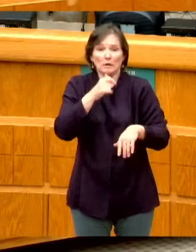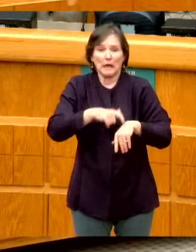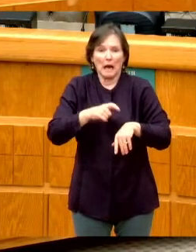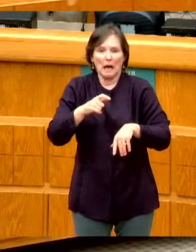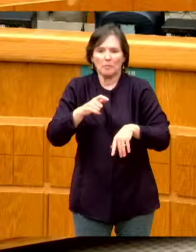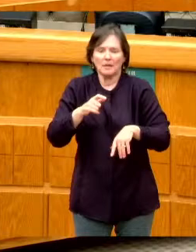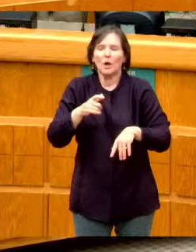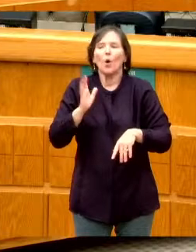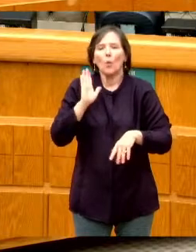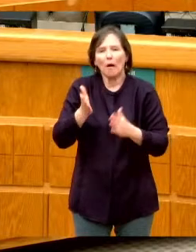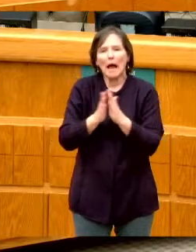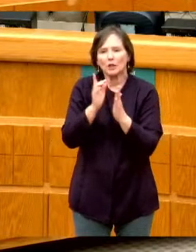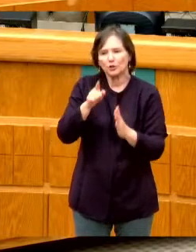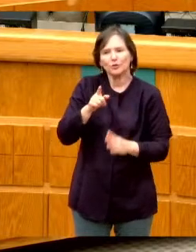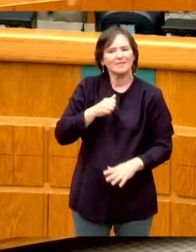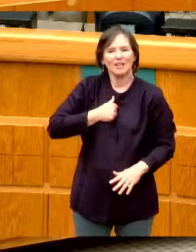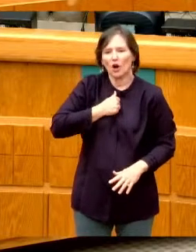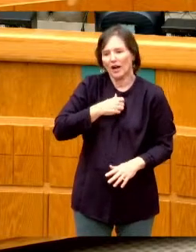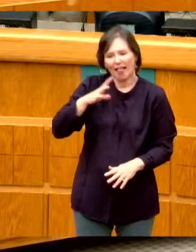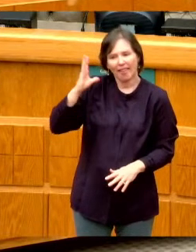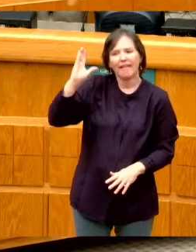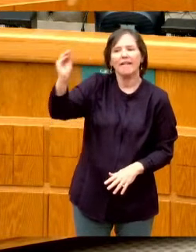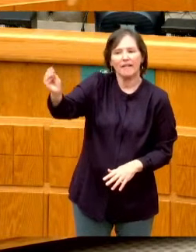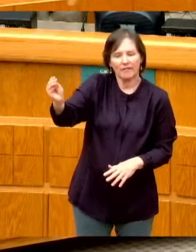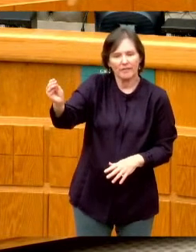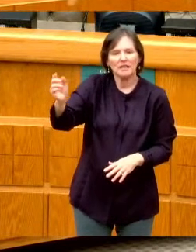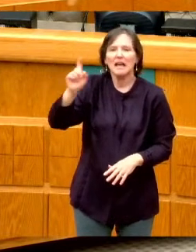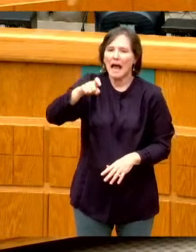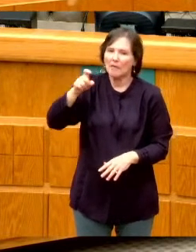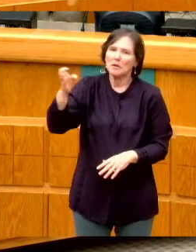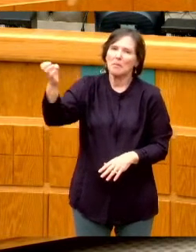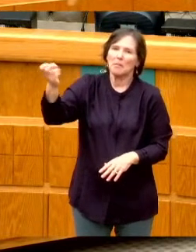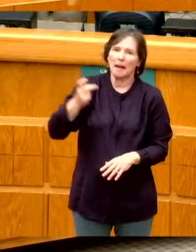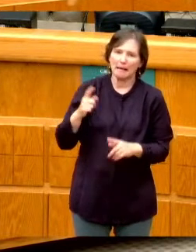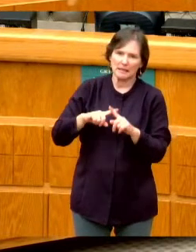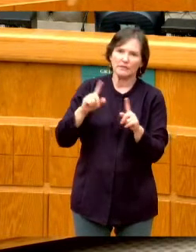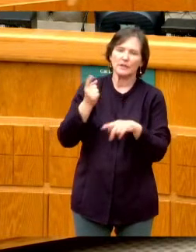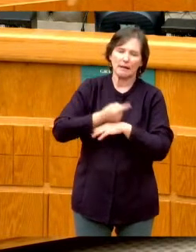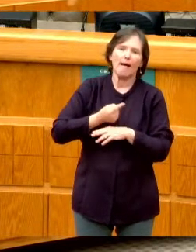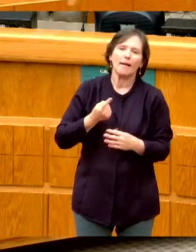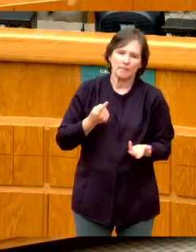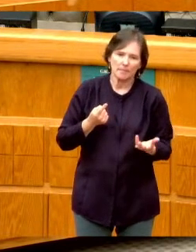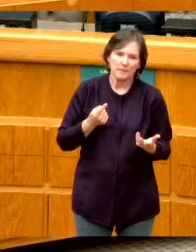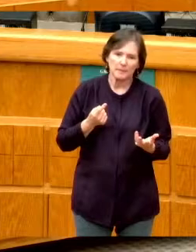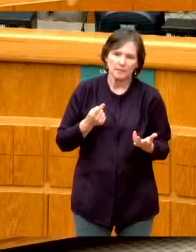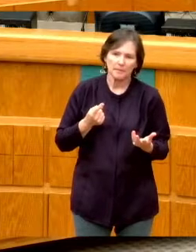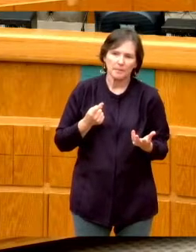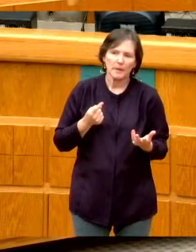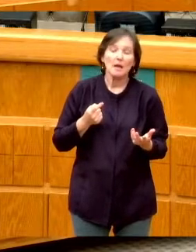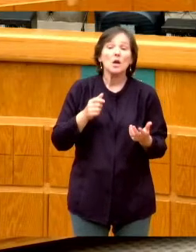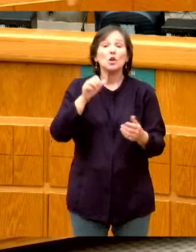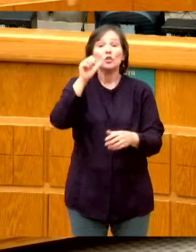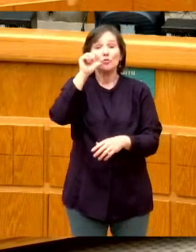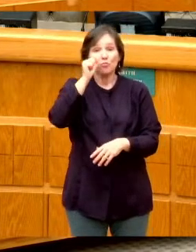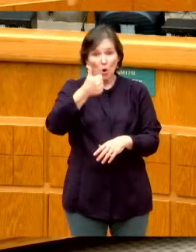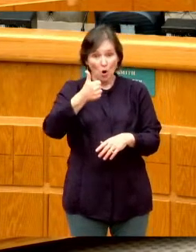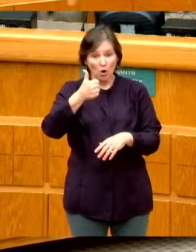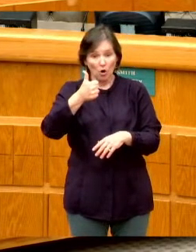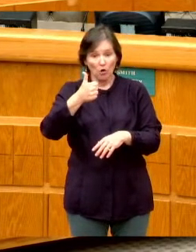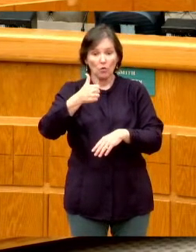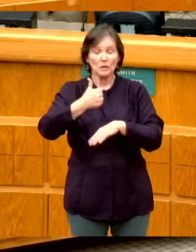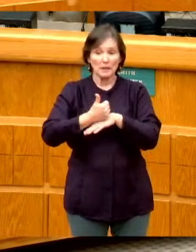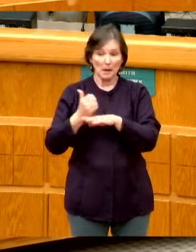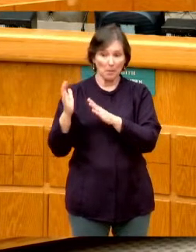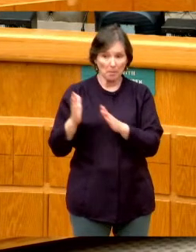date. Tomorrow and Friday, as the mayor said, we are set to administer a round of 5,000